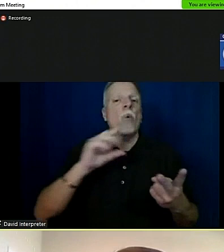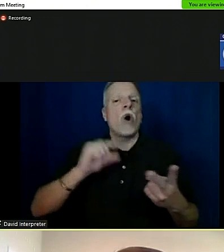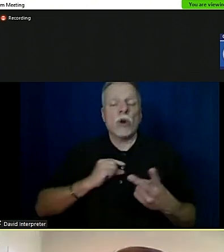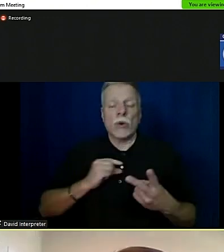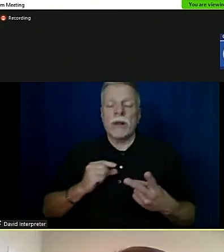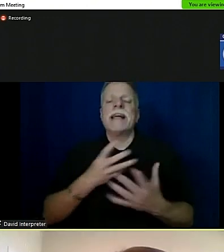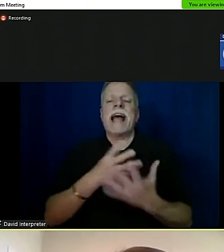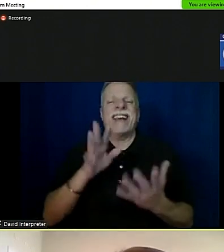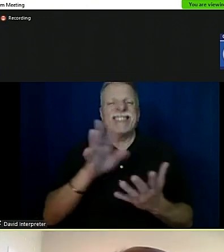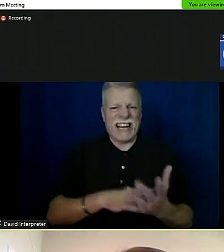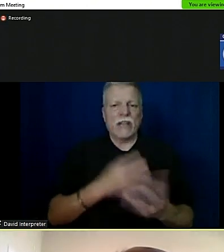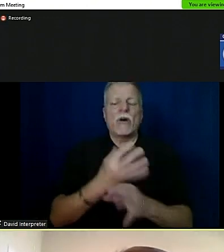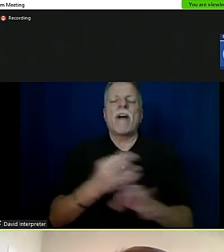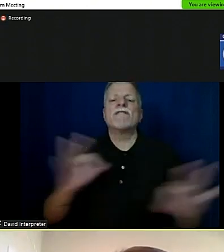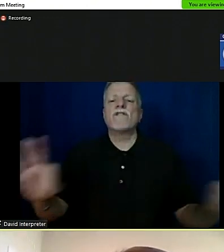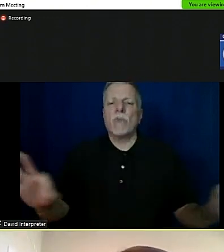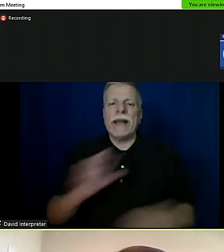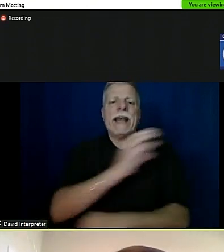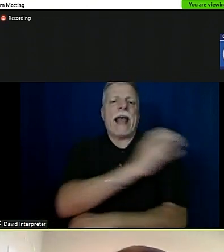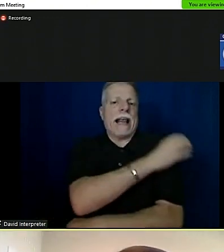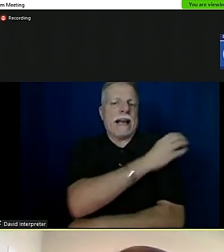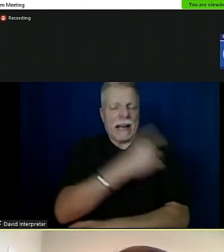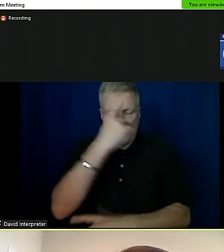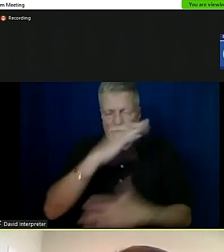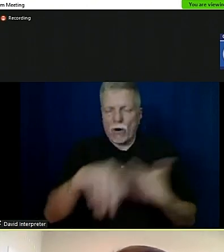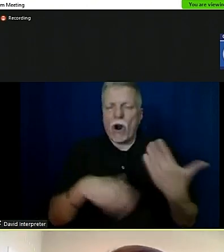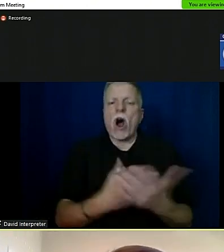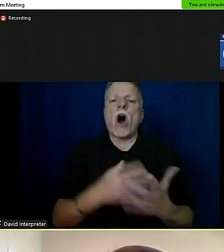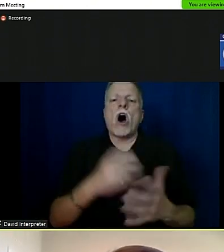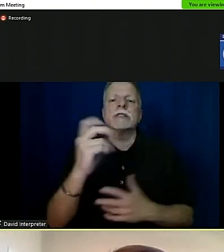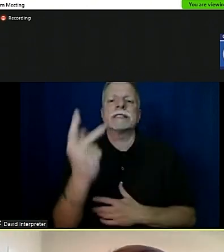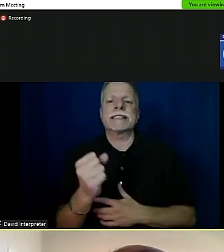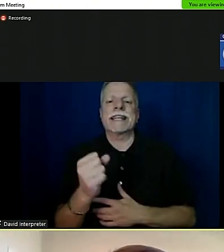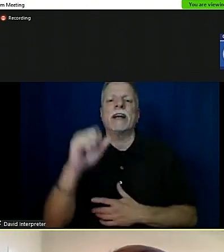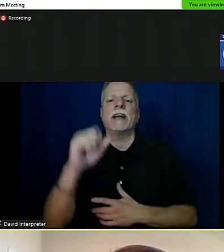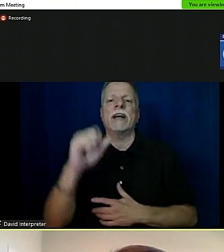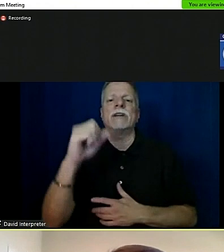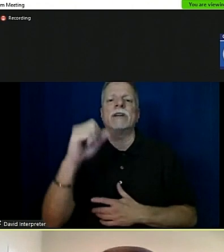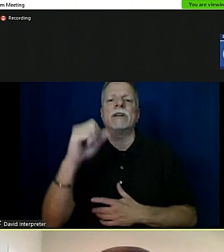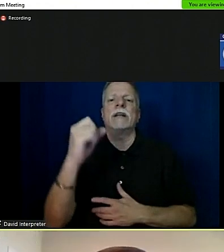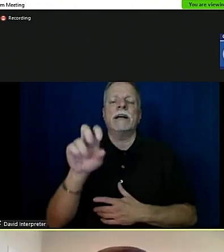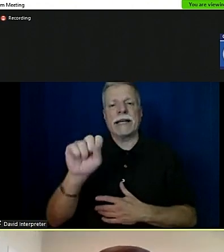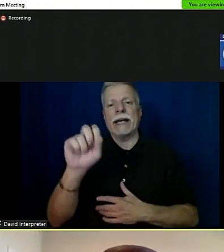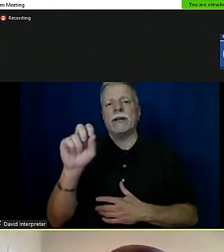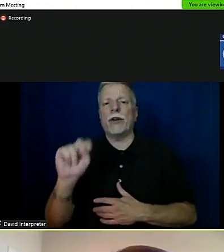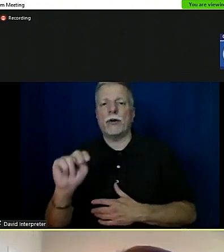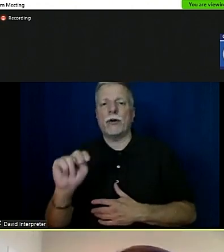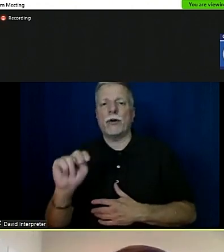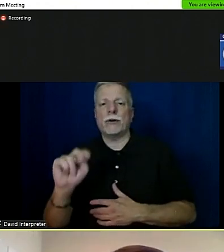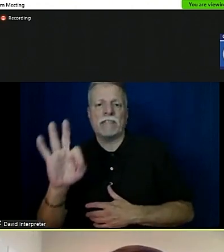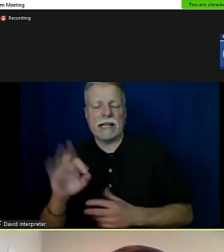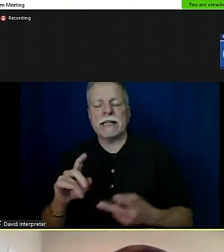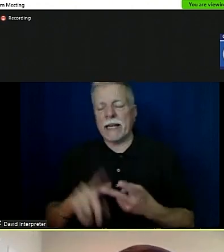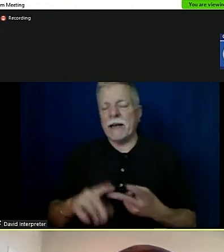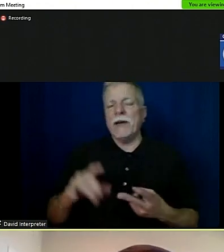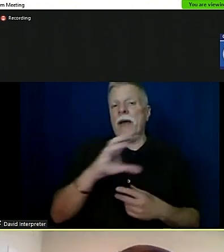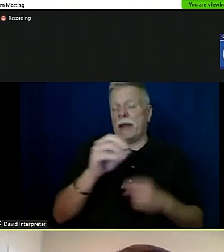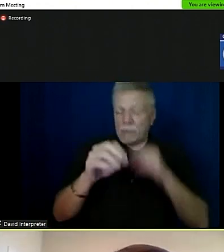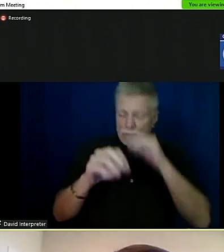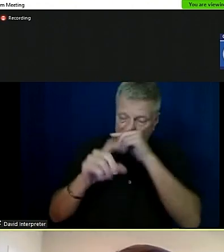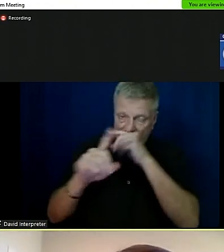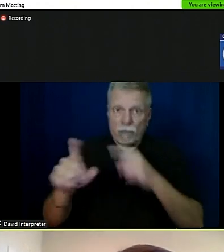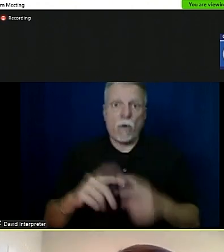assisted living facility. And that's to make sure that any people that, whether they be residents or staff that weren't